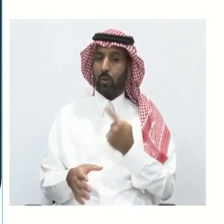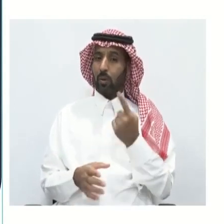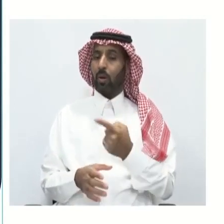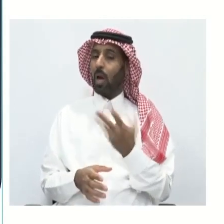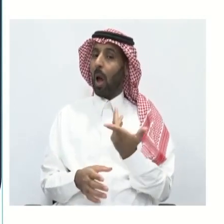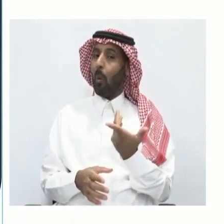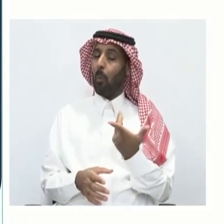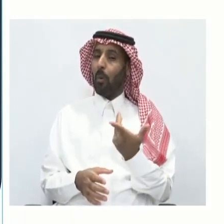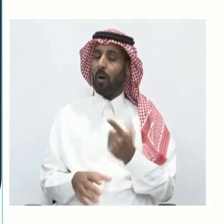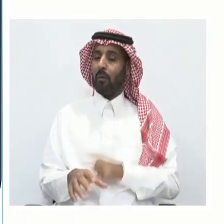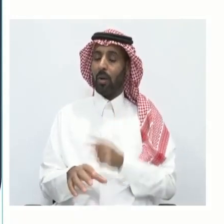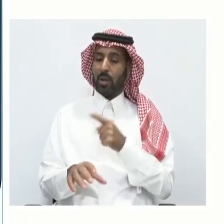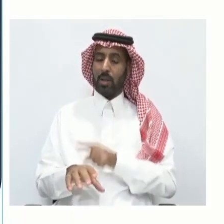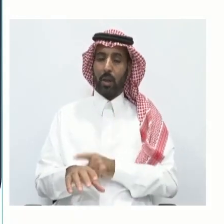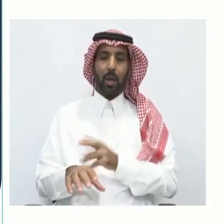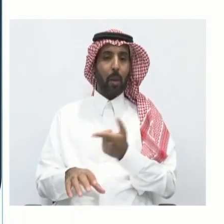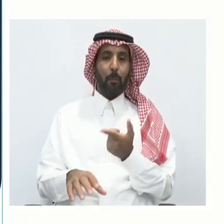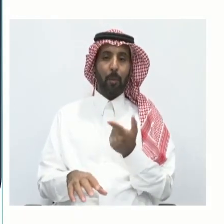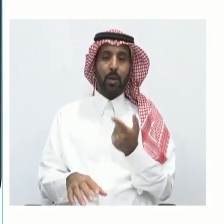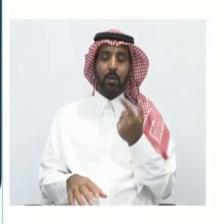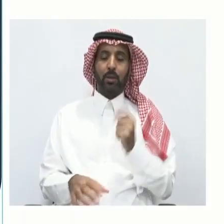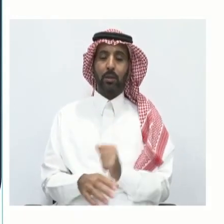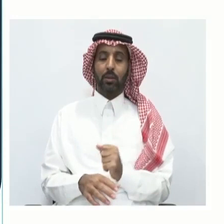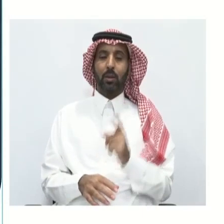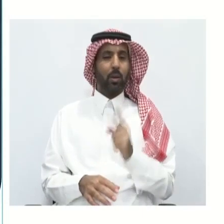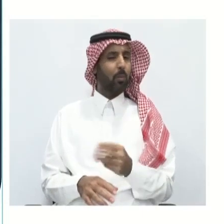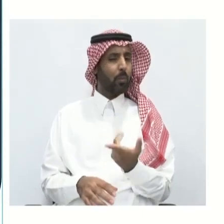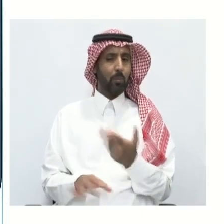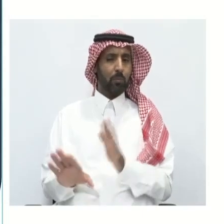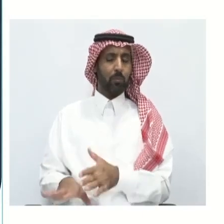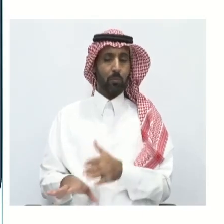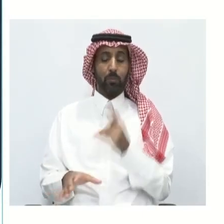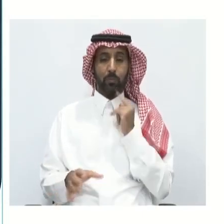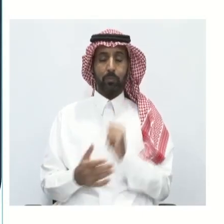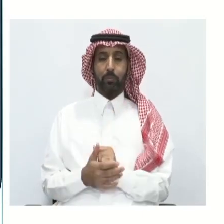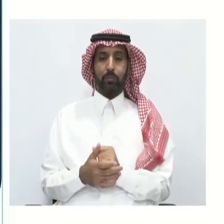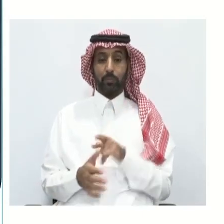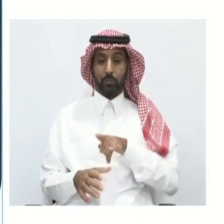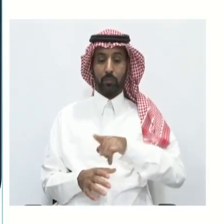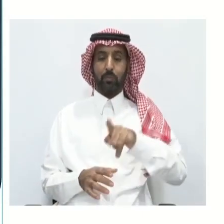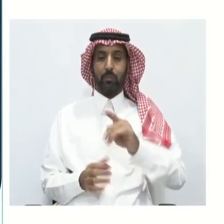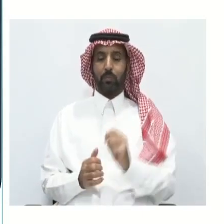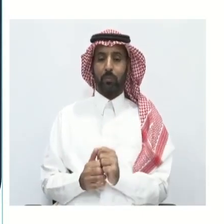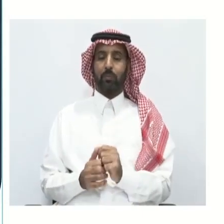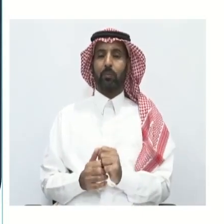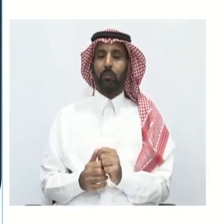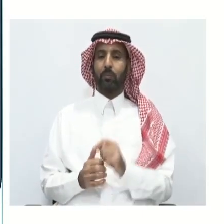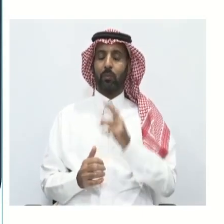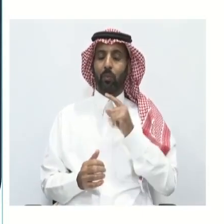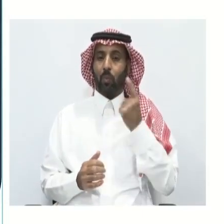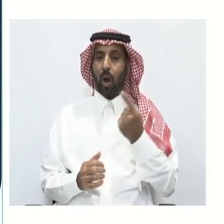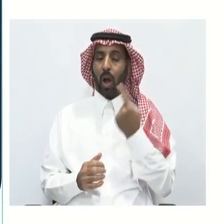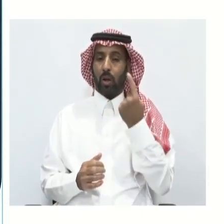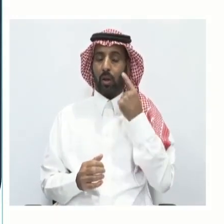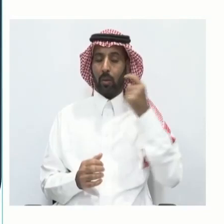for a period of time? How long here? How long are they going to stay? They're going to stay for a month.